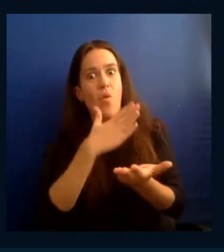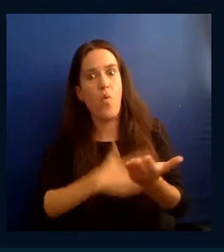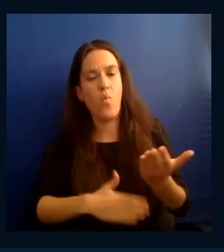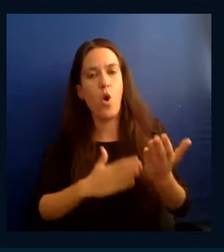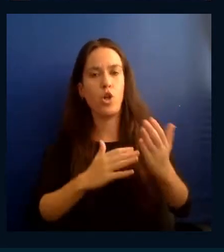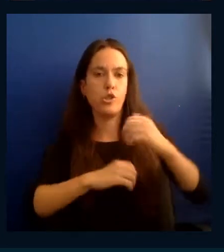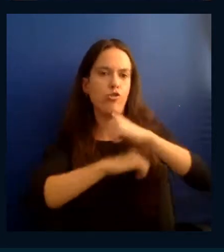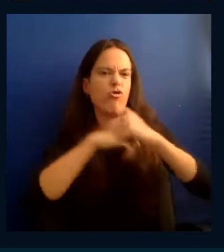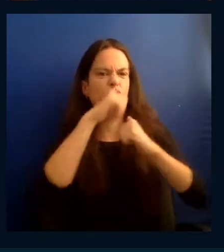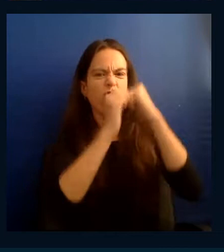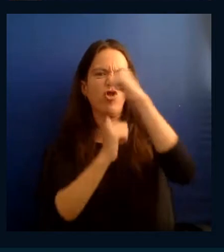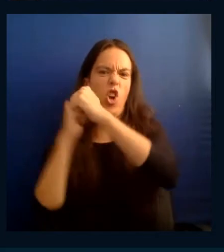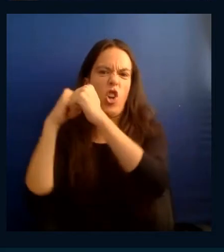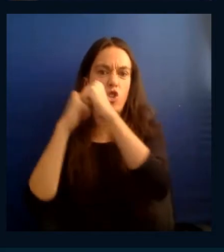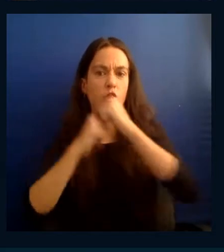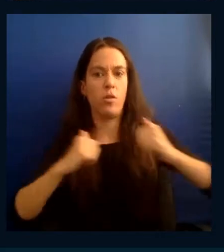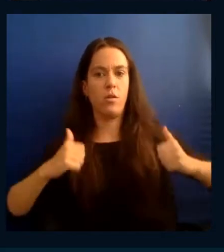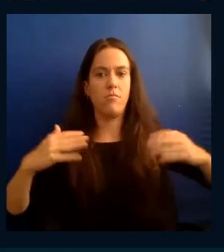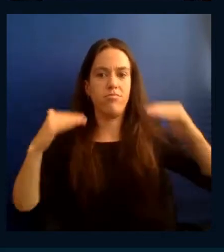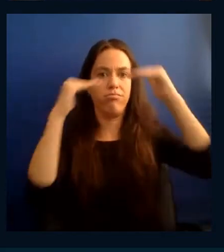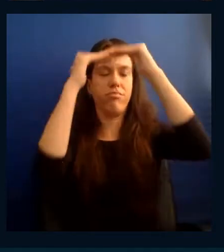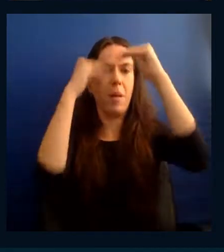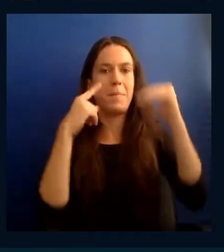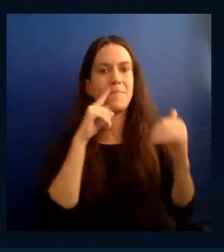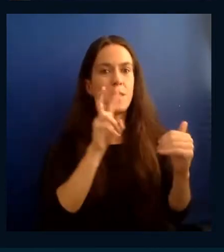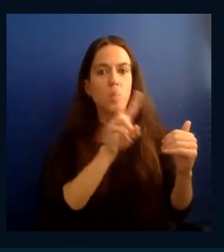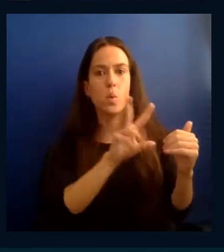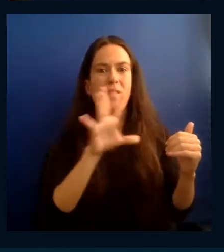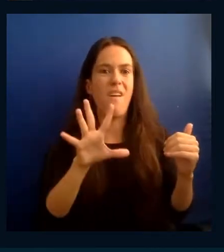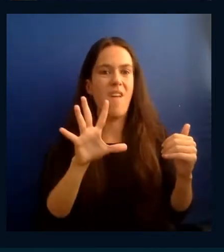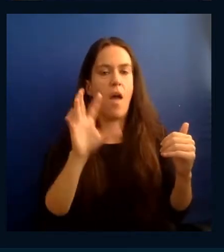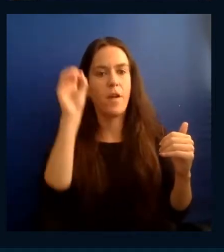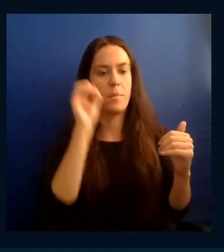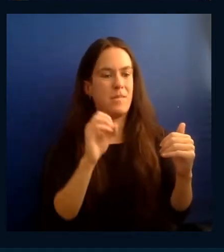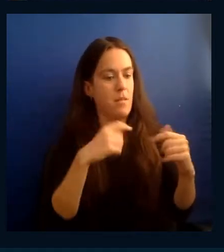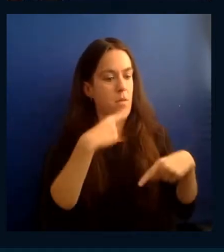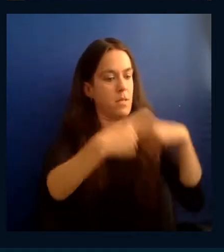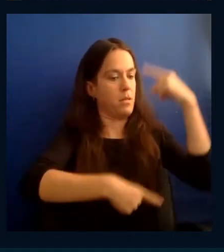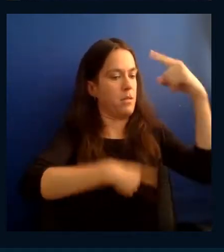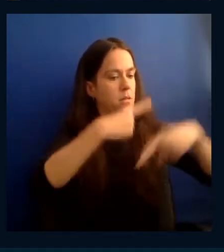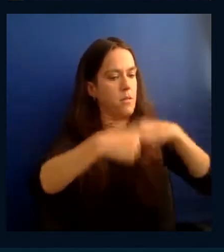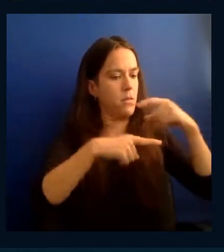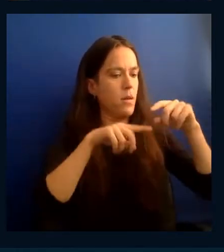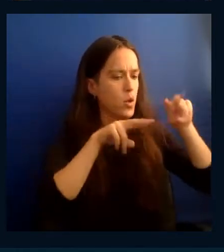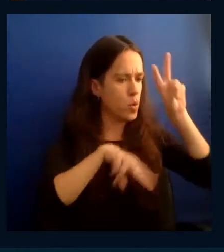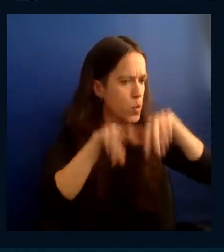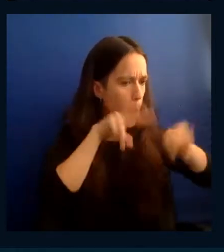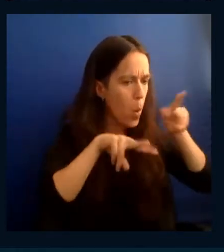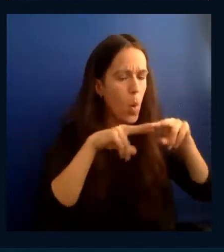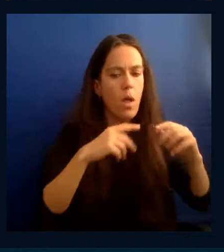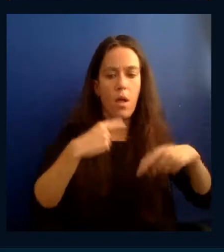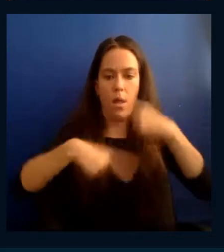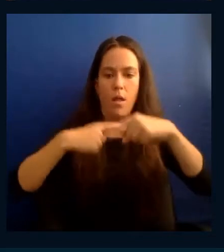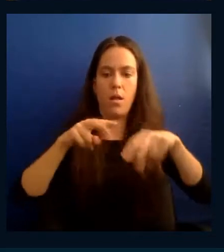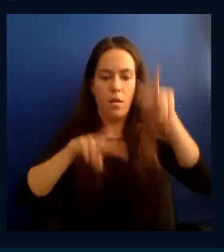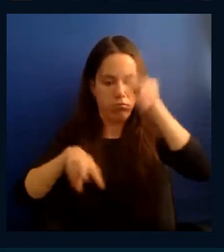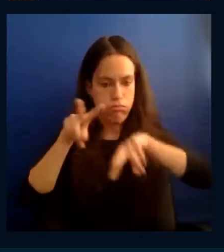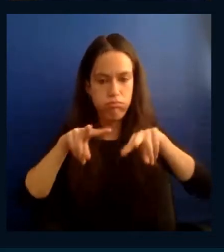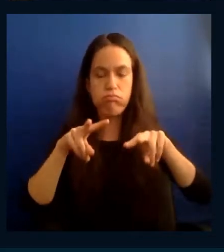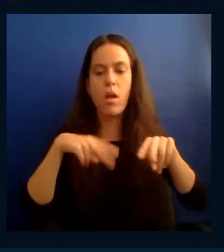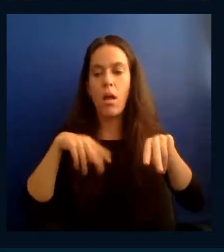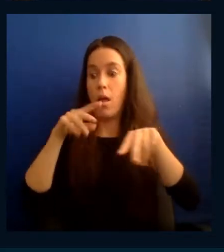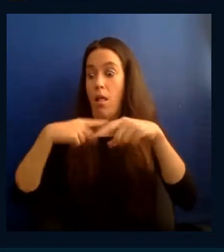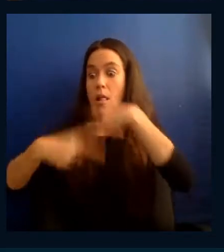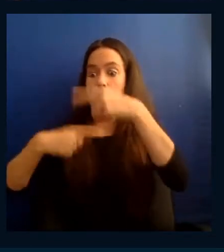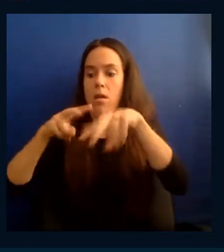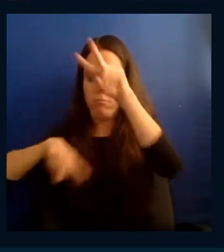maybe 25% of that infrastructure, and you roll it out to a certain segment, test it, roll it out to a bit more, and then go on to the next part until you've